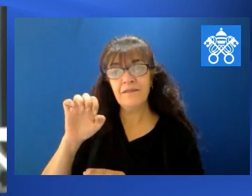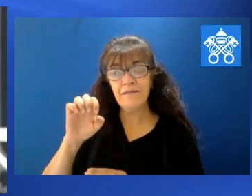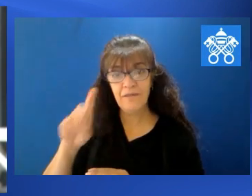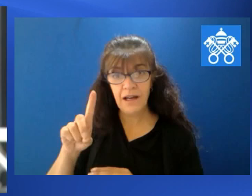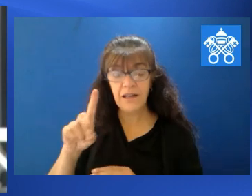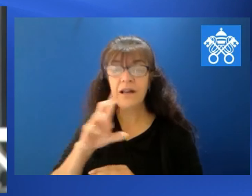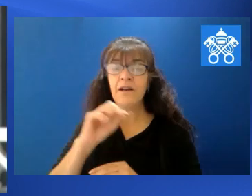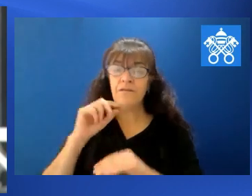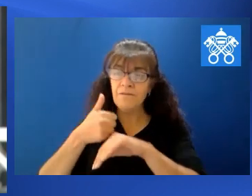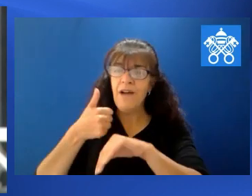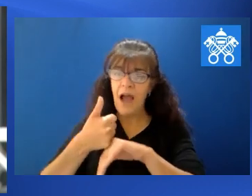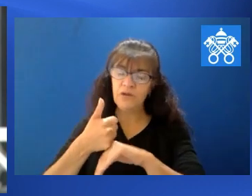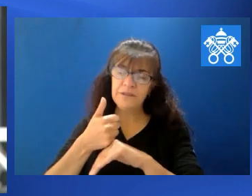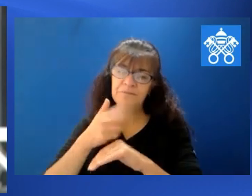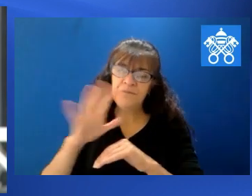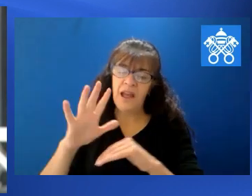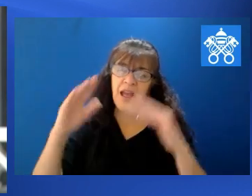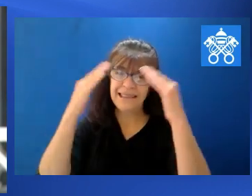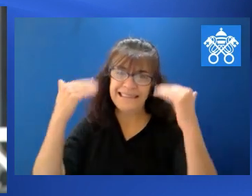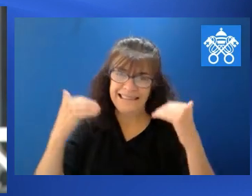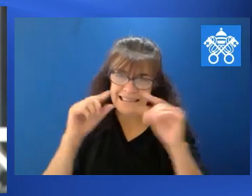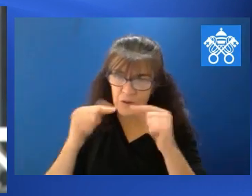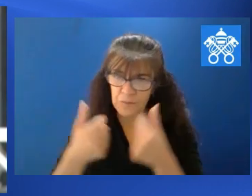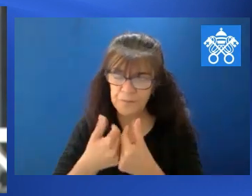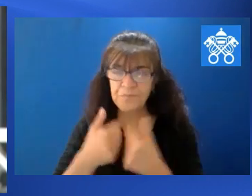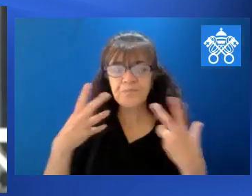her. He said it's beautiful to